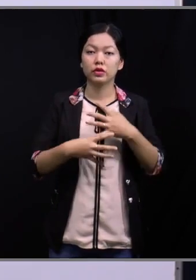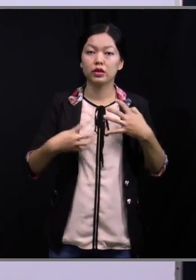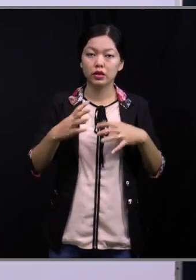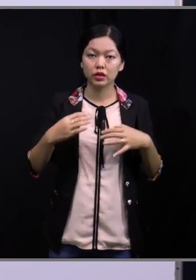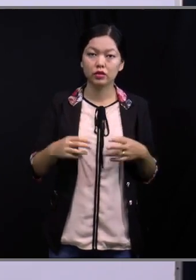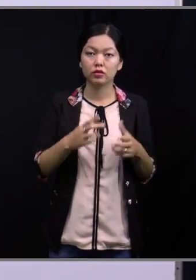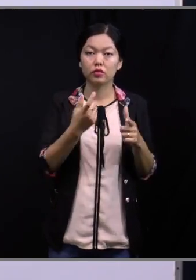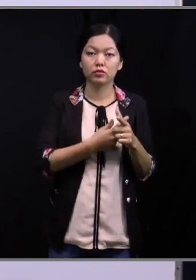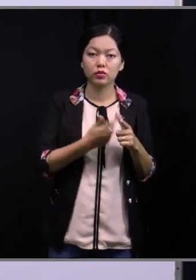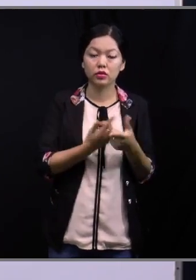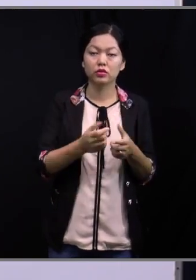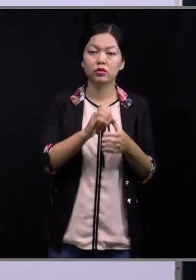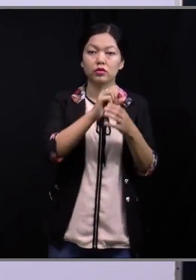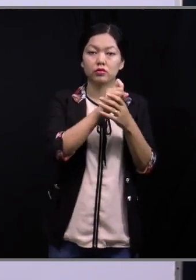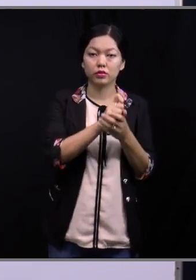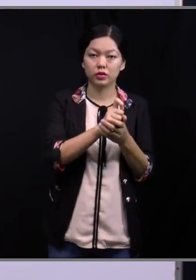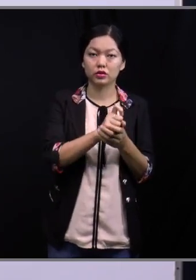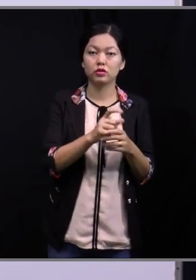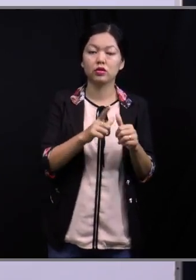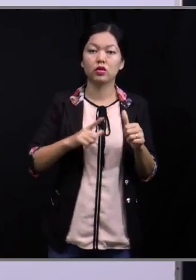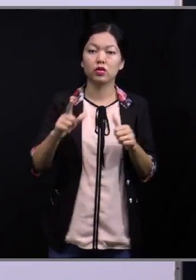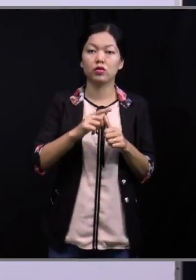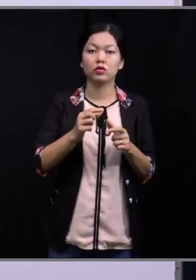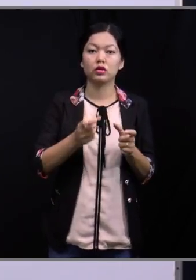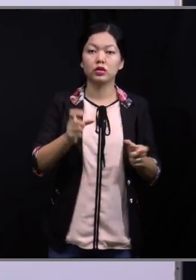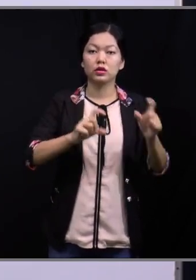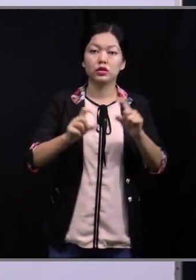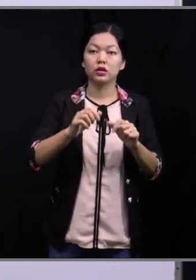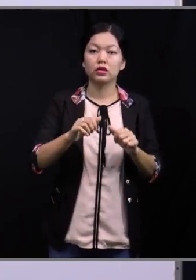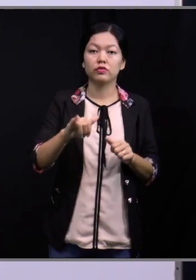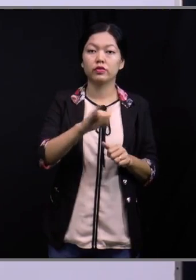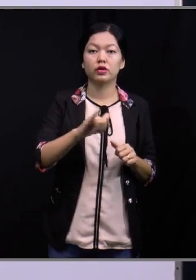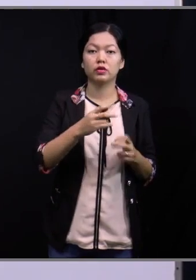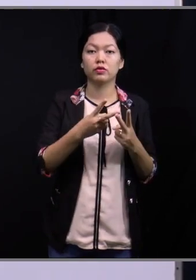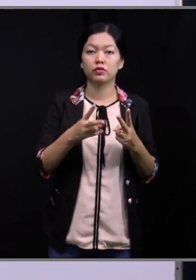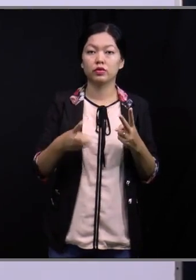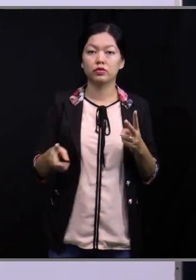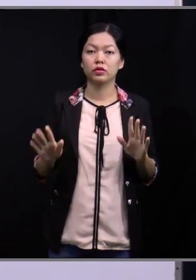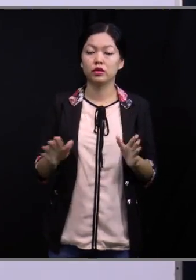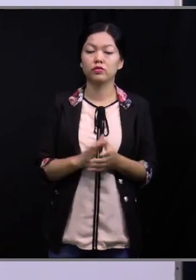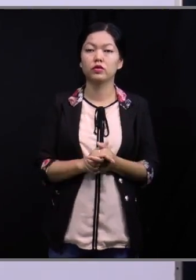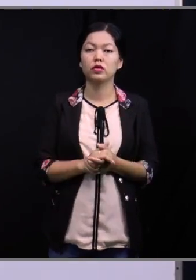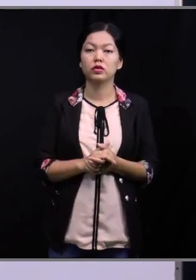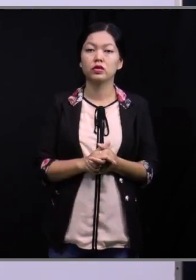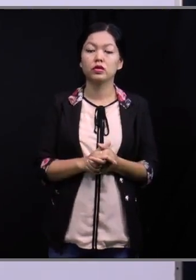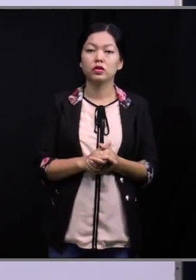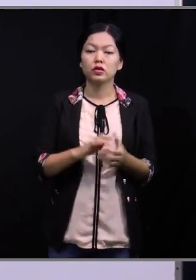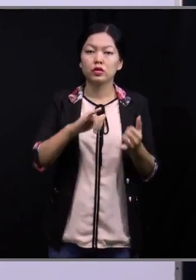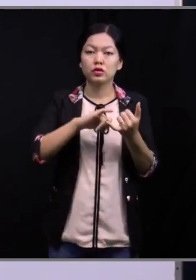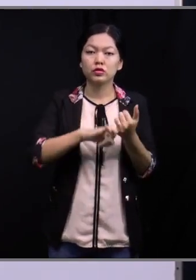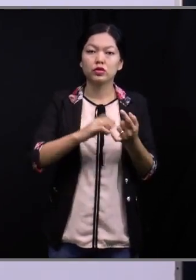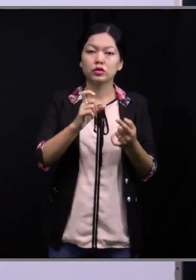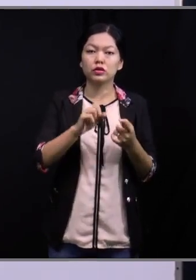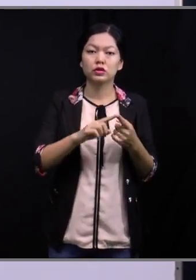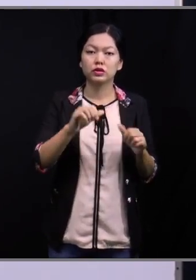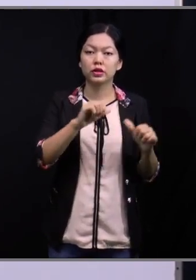the previous class, we know that a scientific name consists of two components, generic name and the